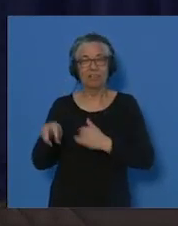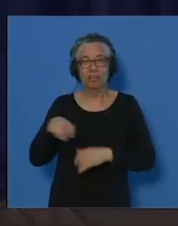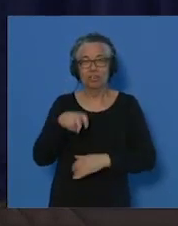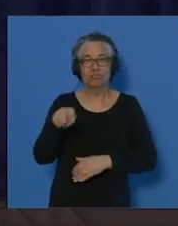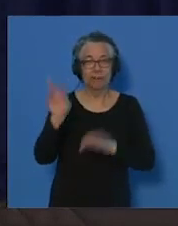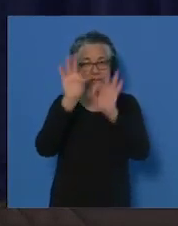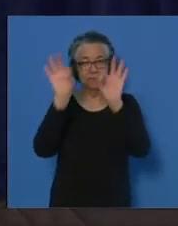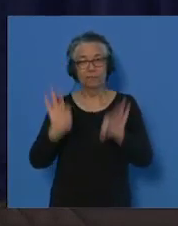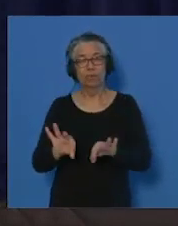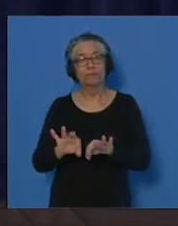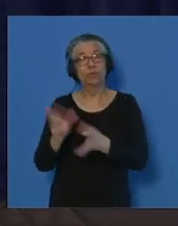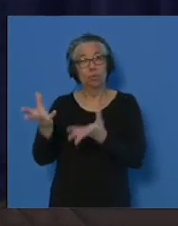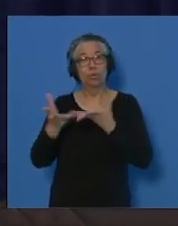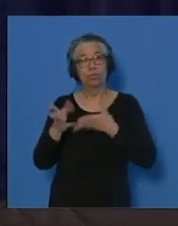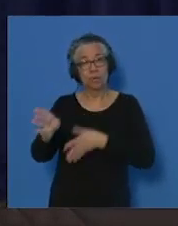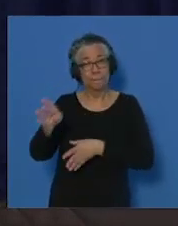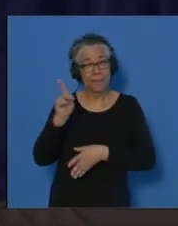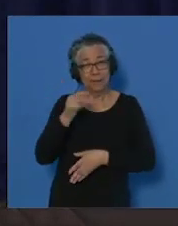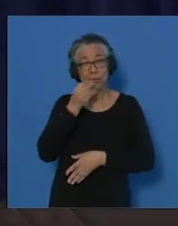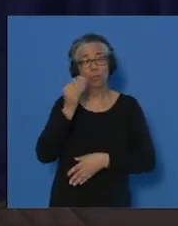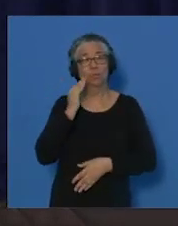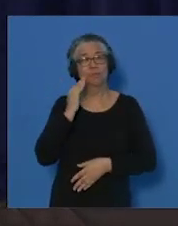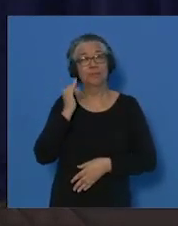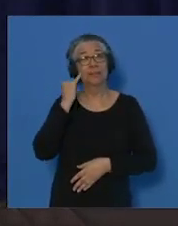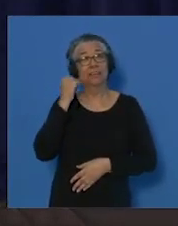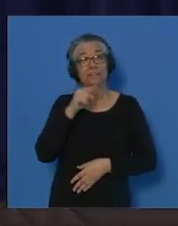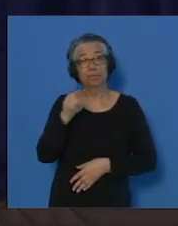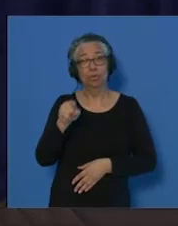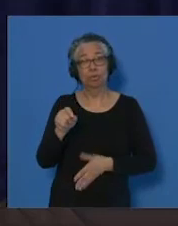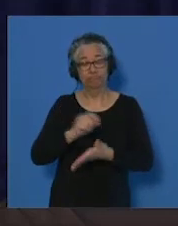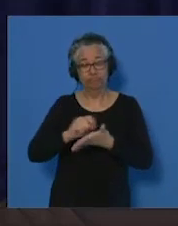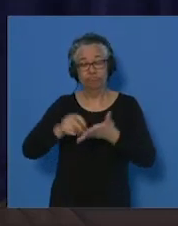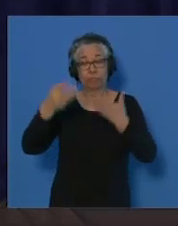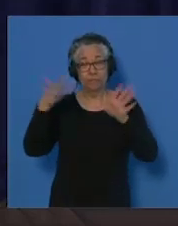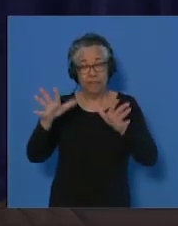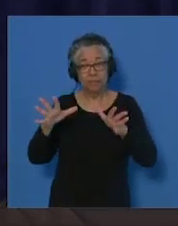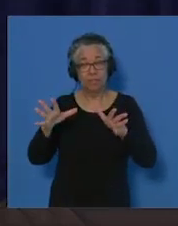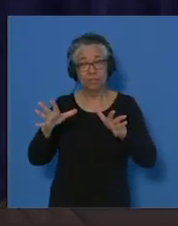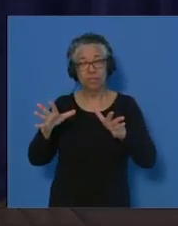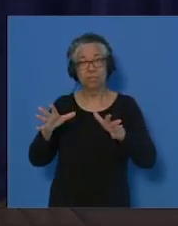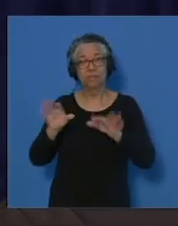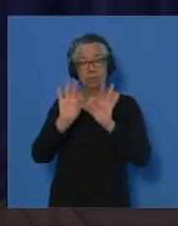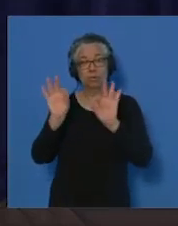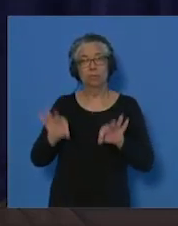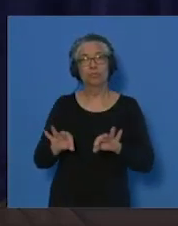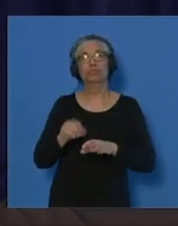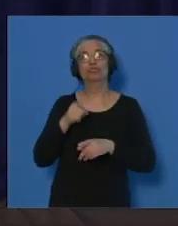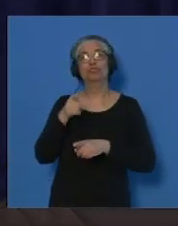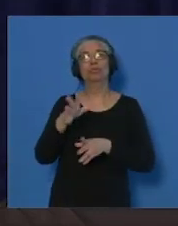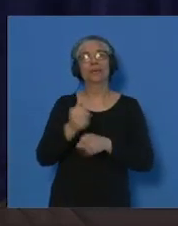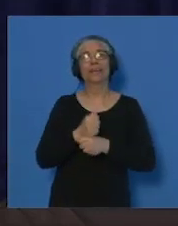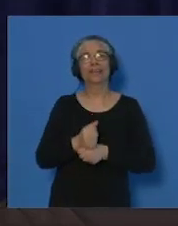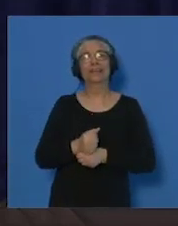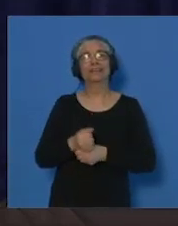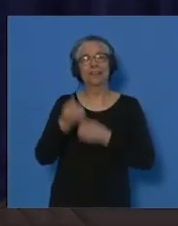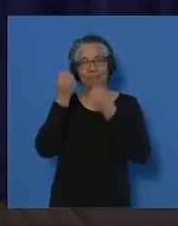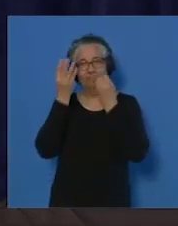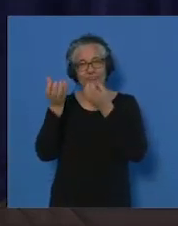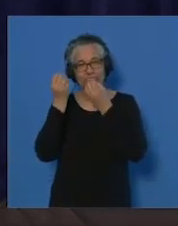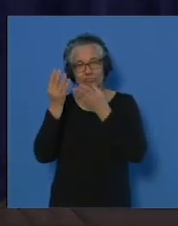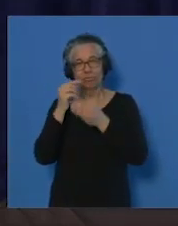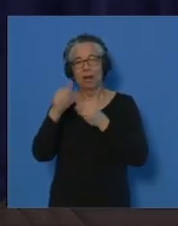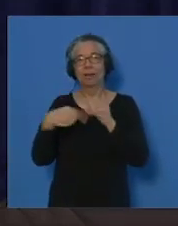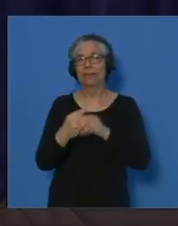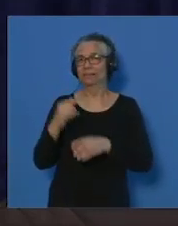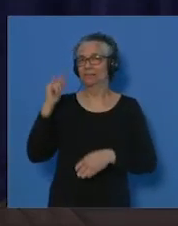to return home. If you have already filled in this form, you will receive updates on any particular flight.